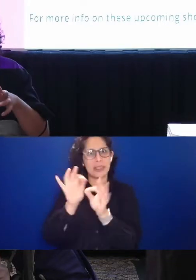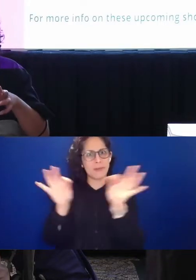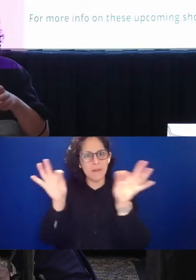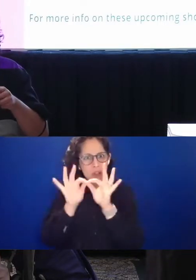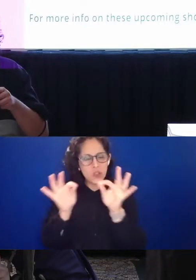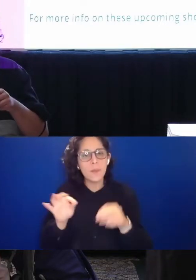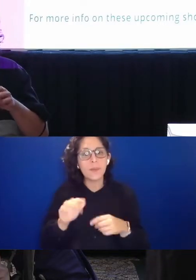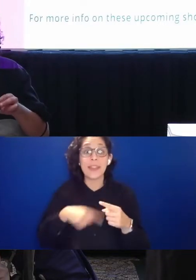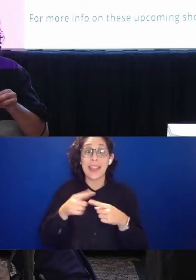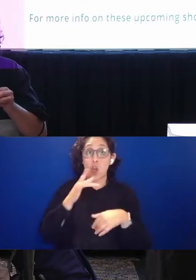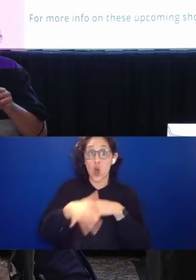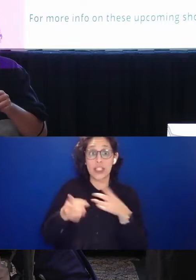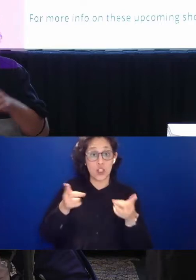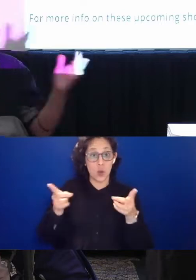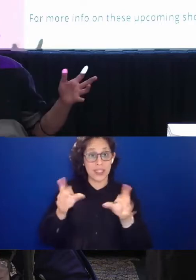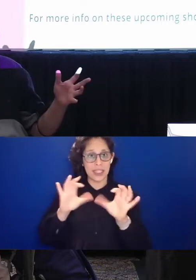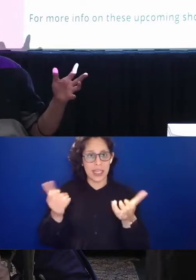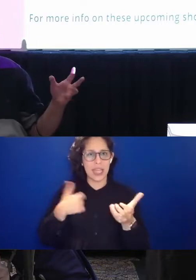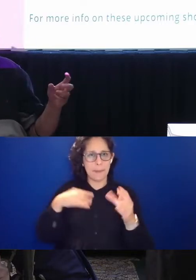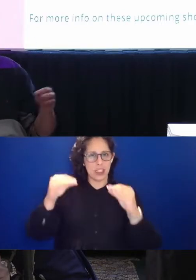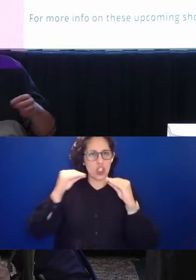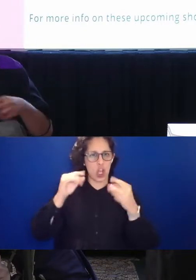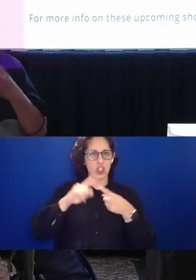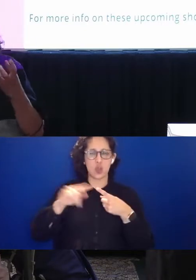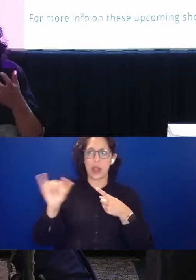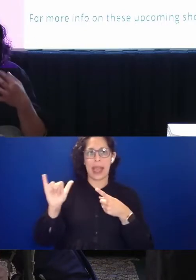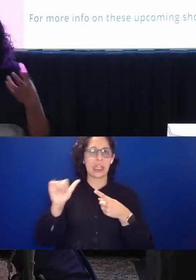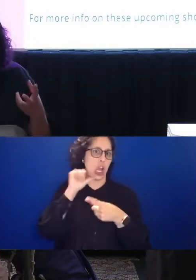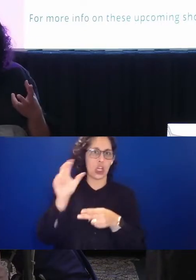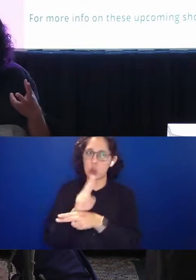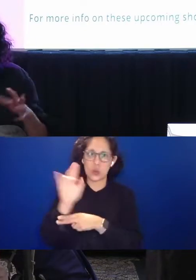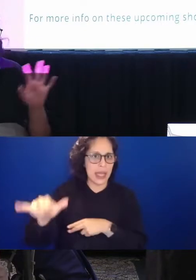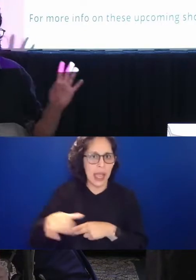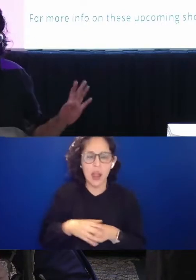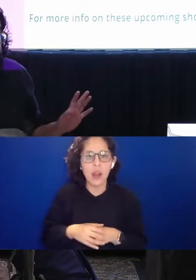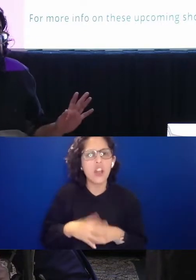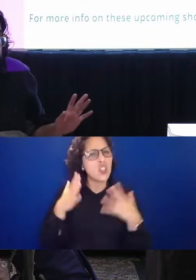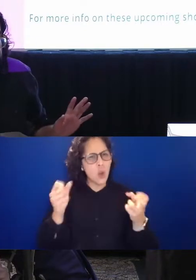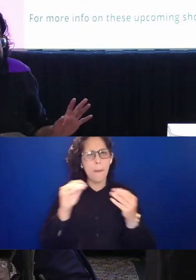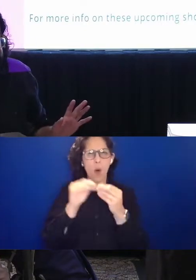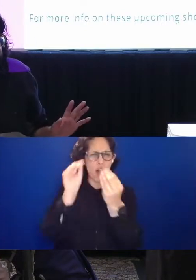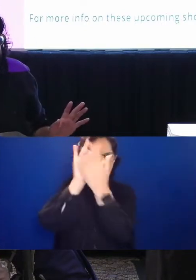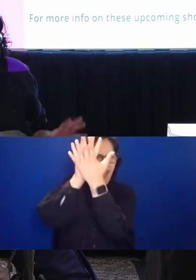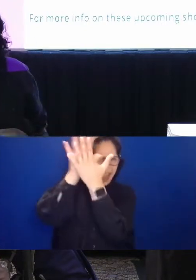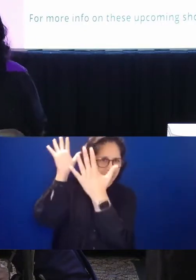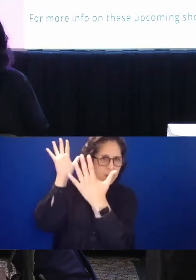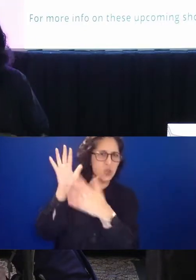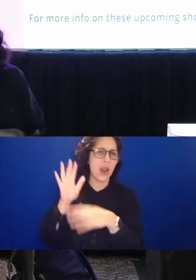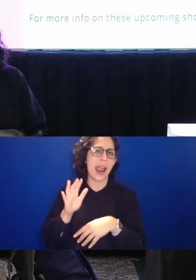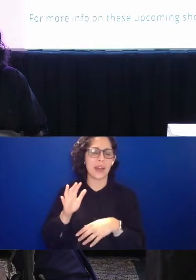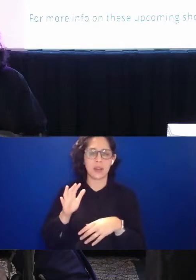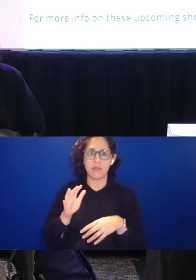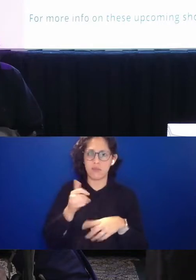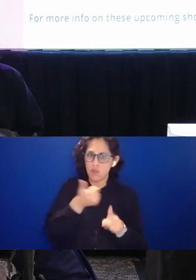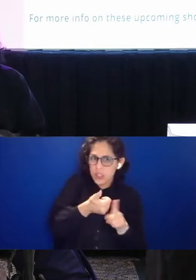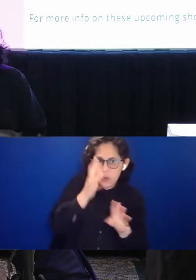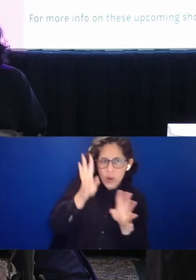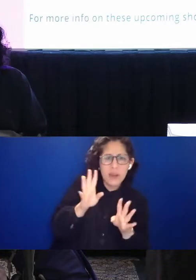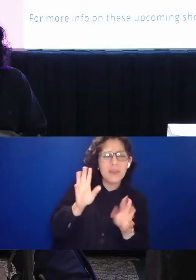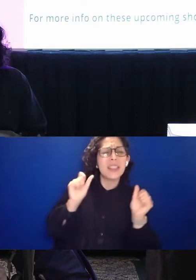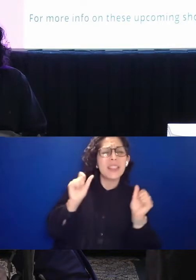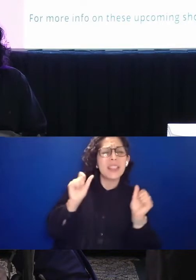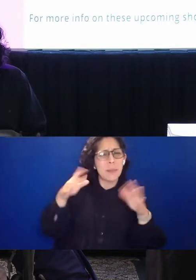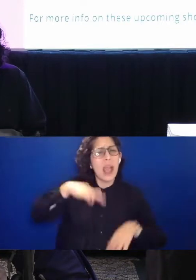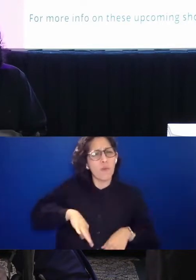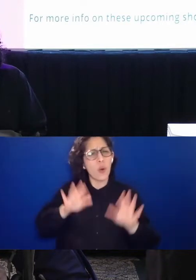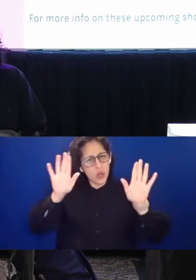I had been taught to kind of go against that. It's like, you want abstract or evocative images, which are helpful and great. But I did like